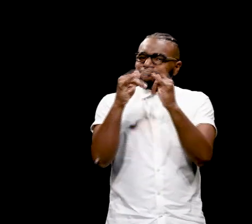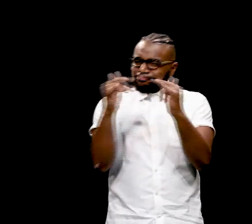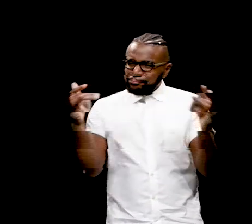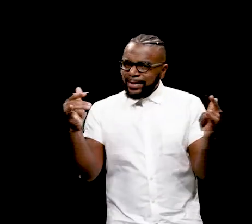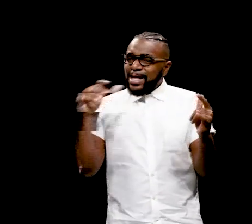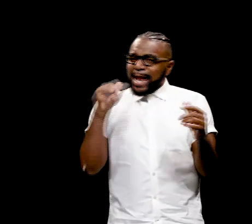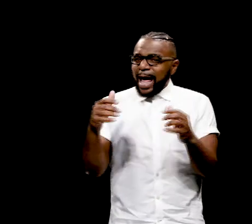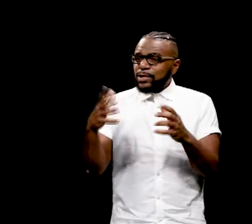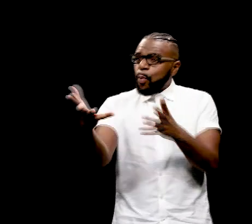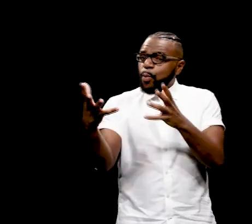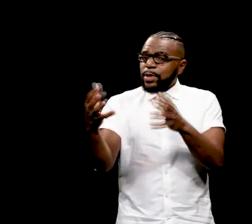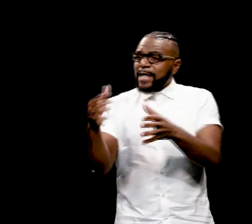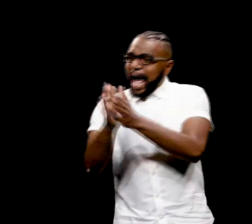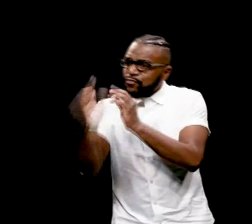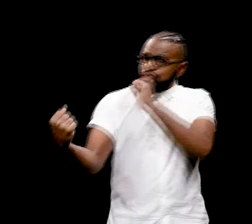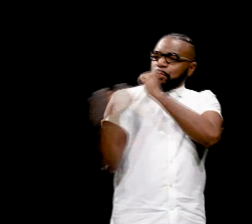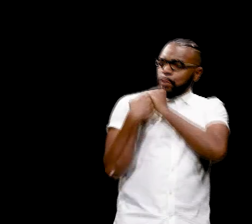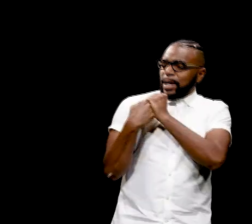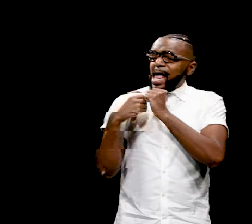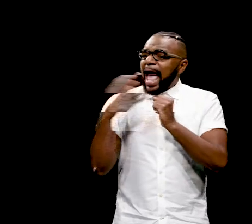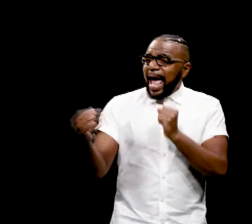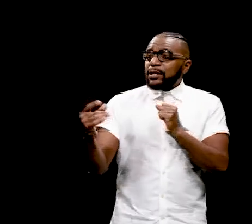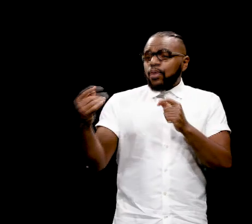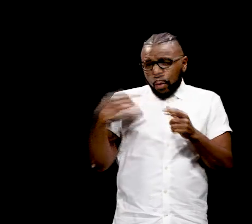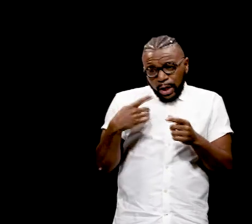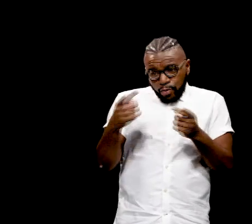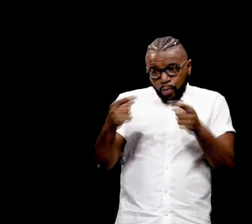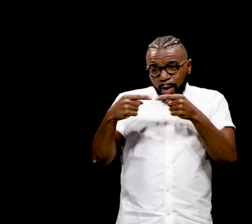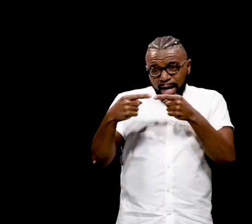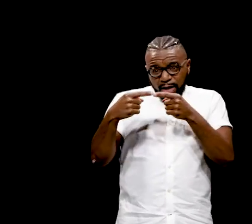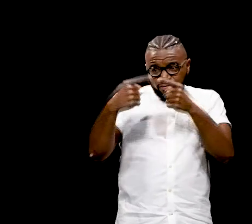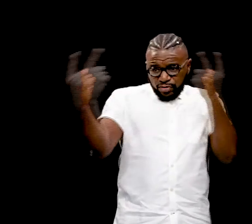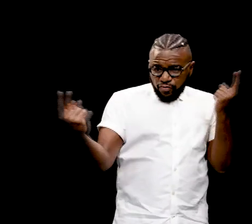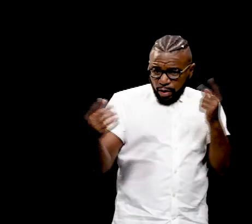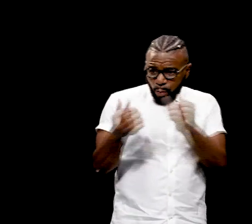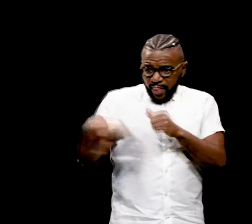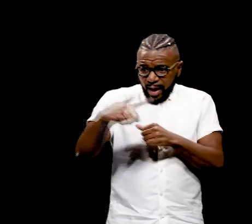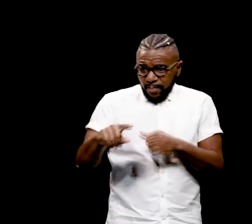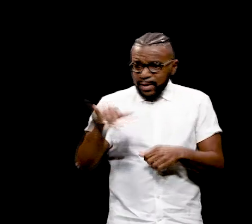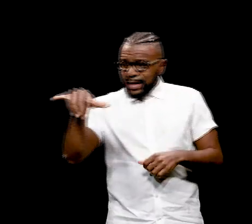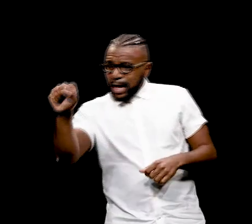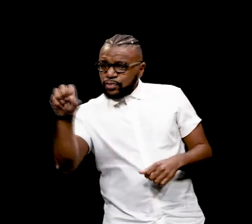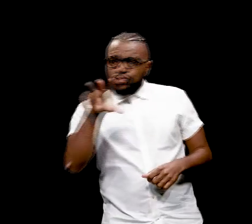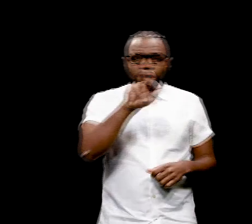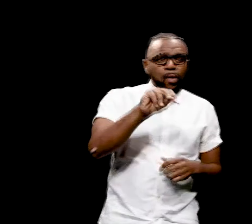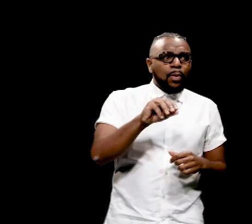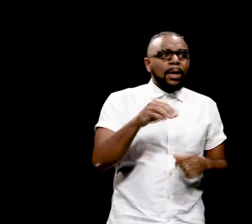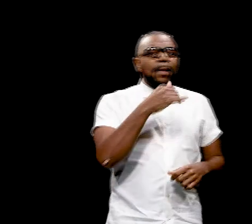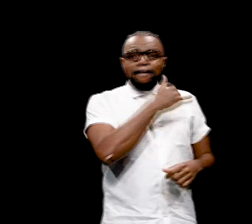to seek their endorsement, and to publicly reject their independent expenditures? Yes or no, Mayor Wheeler?